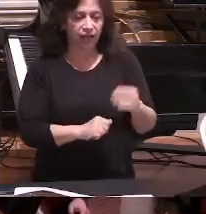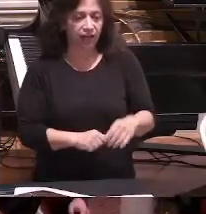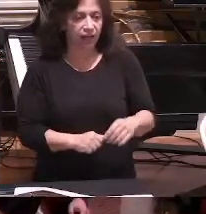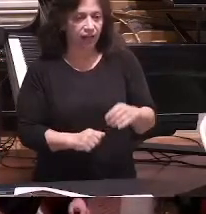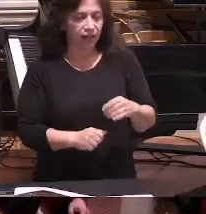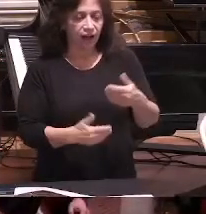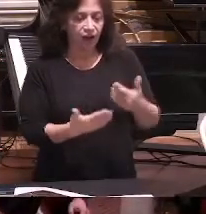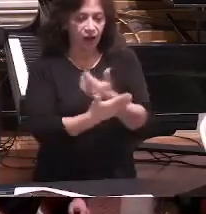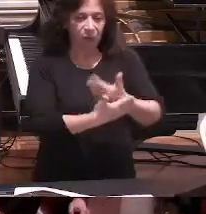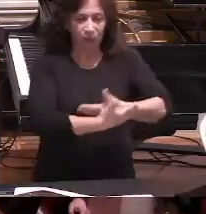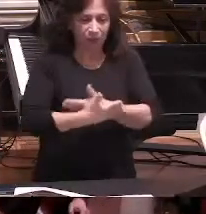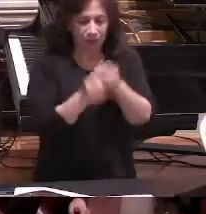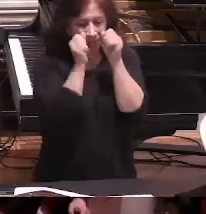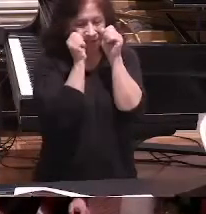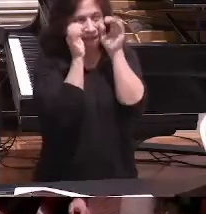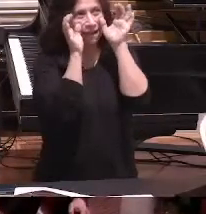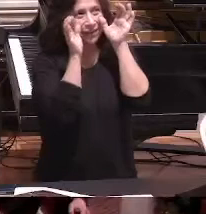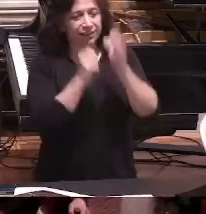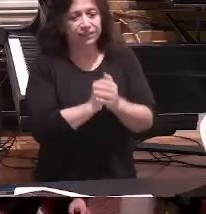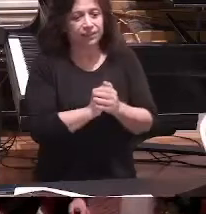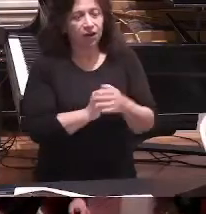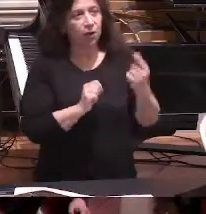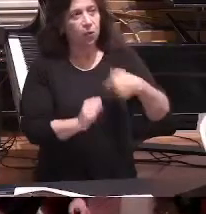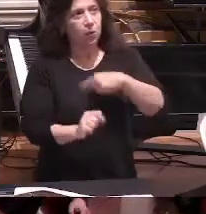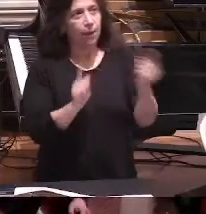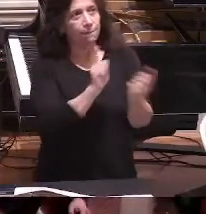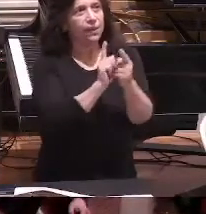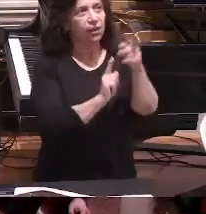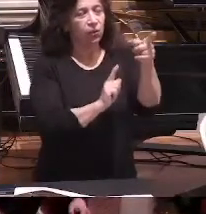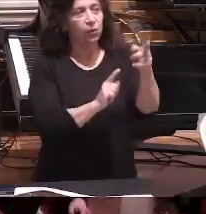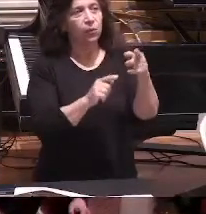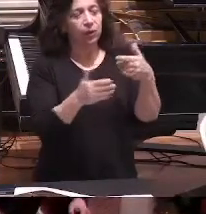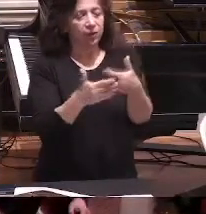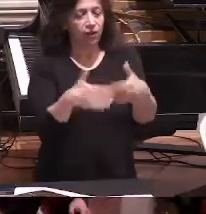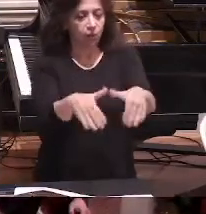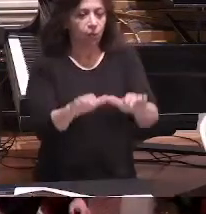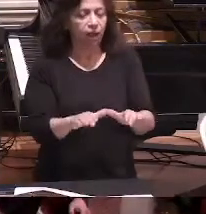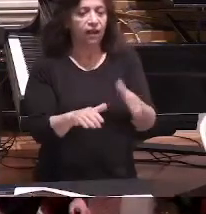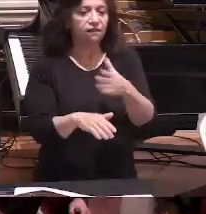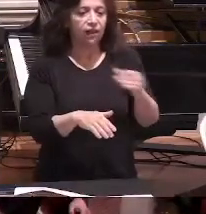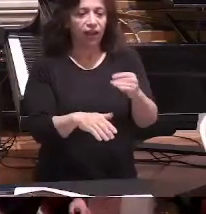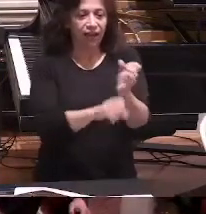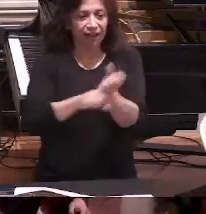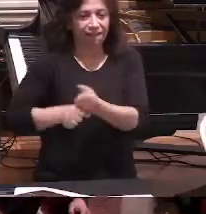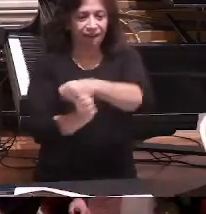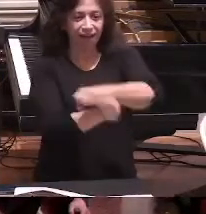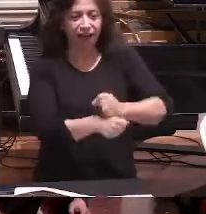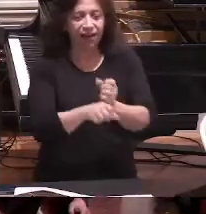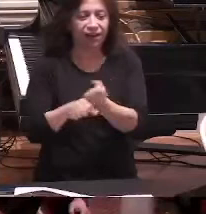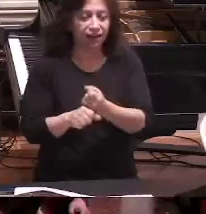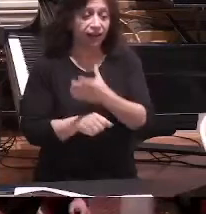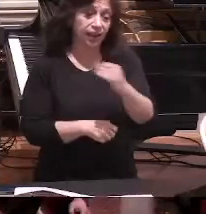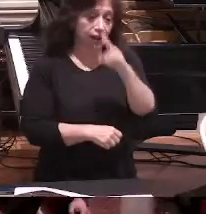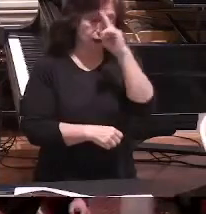of a new baby. We meet you at the graveside, and in the kayak, and in the